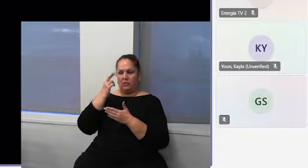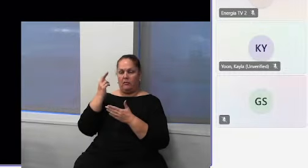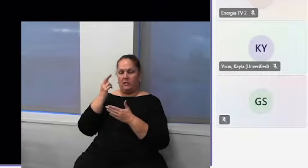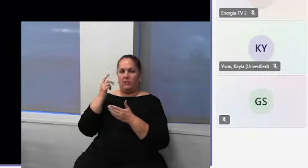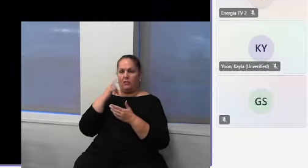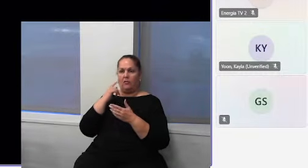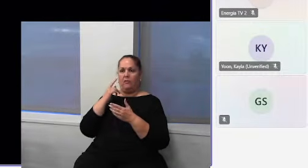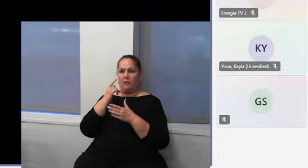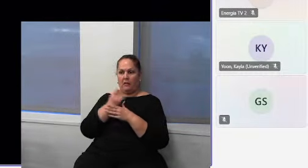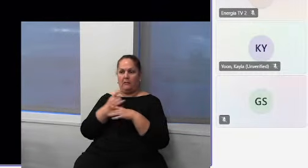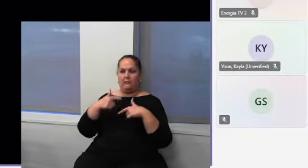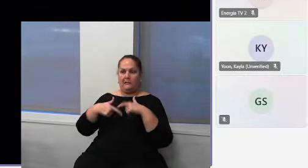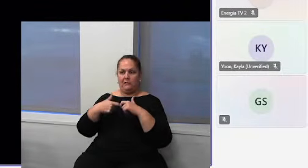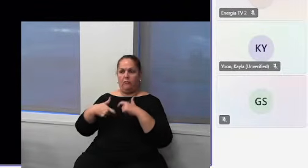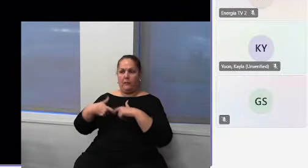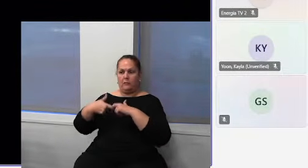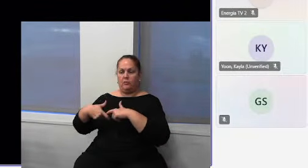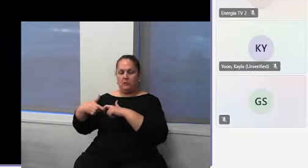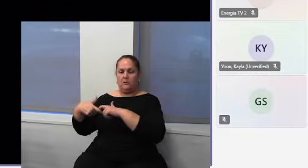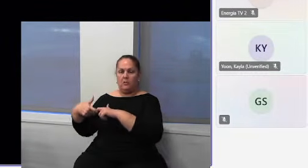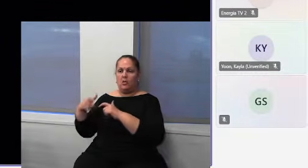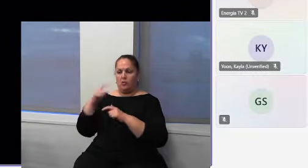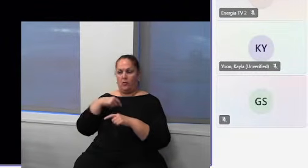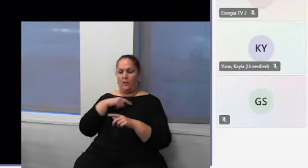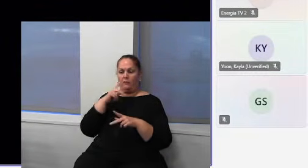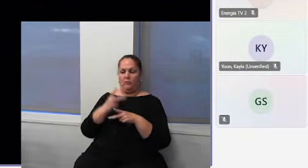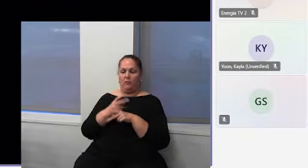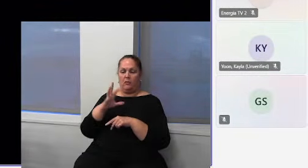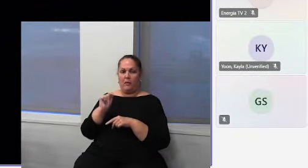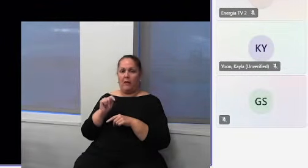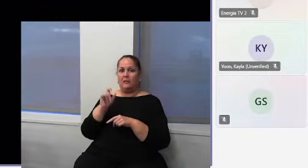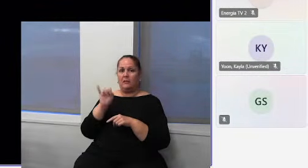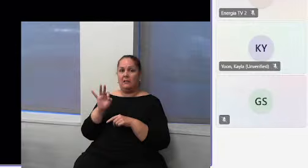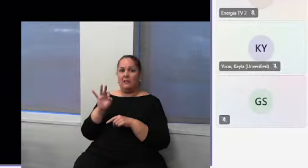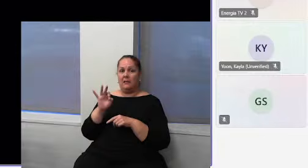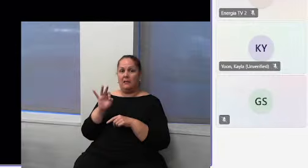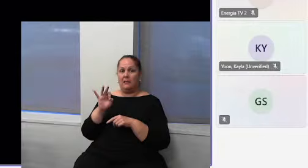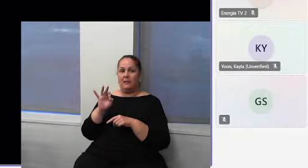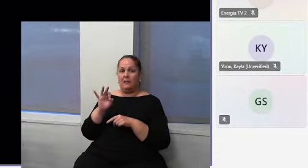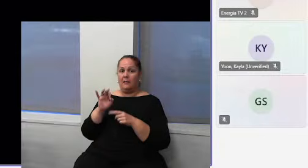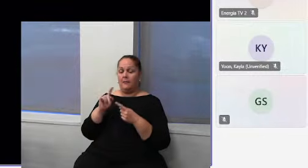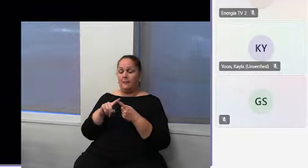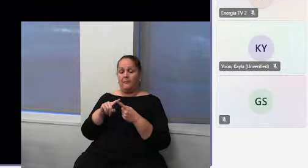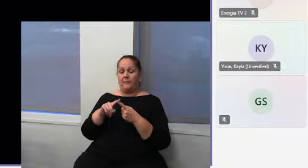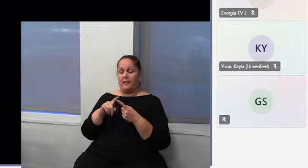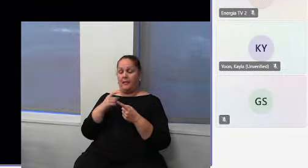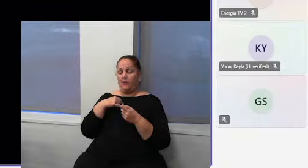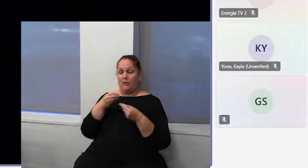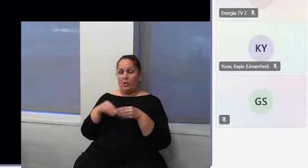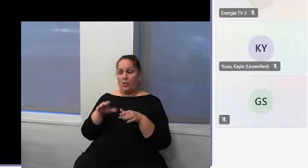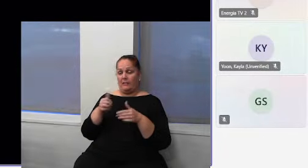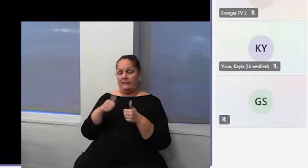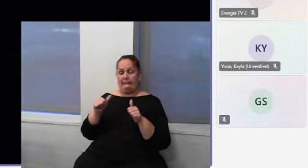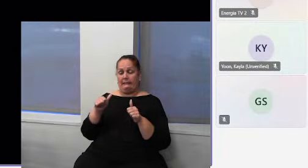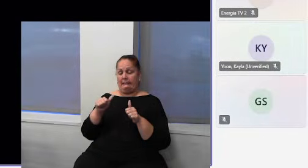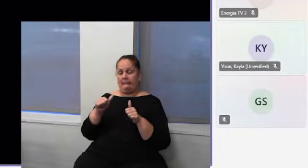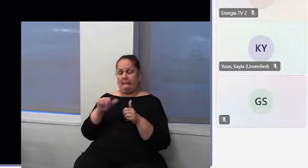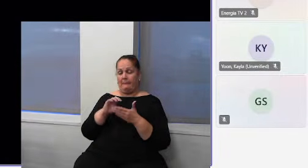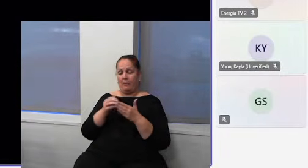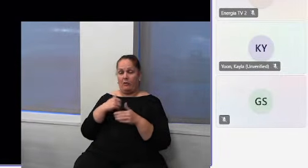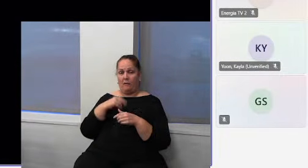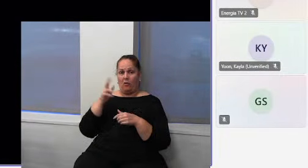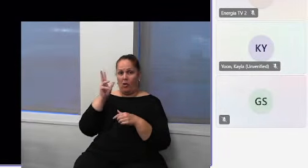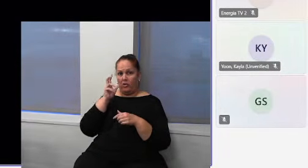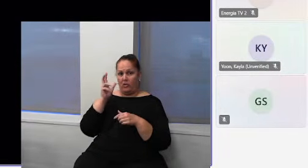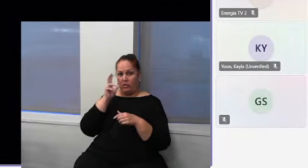So that's the cause of interruption. So we need to figure out whether we lost any amount